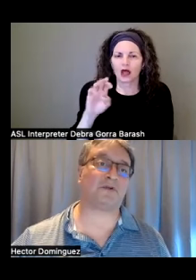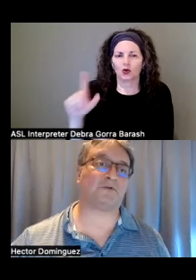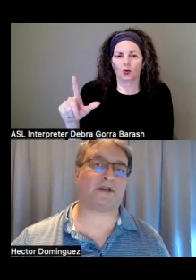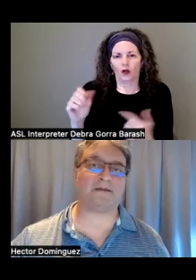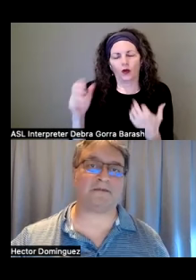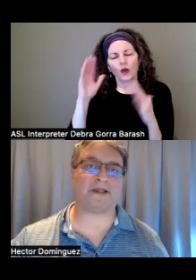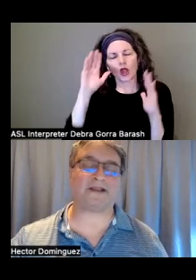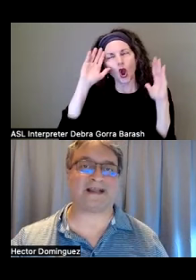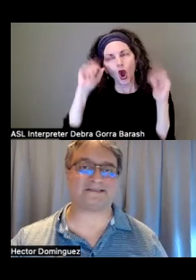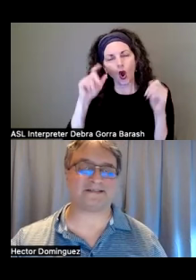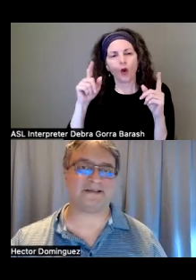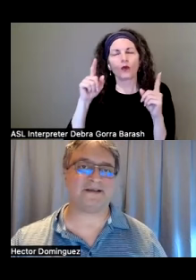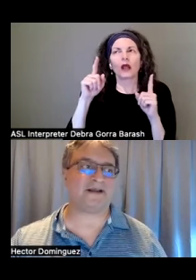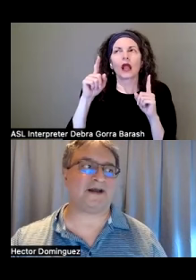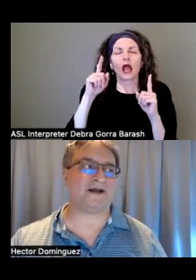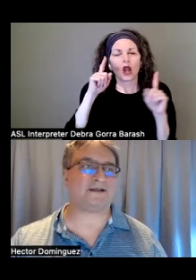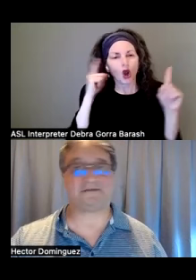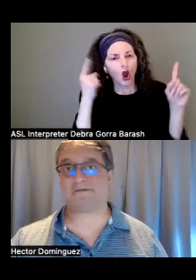that goal where everybody can access